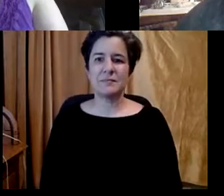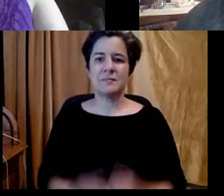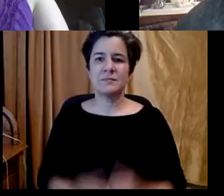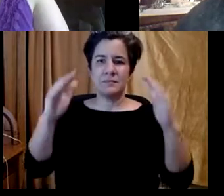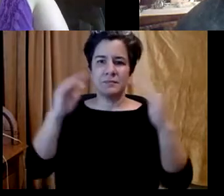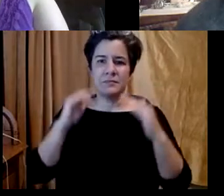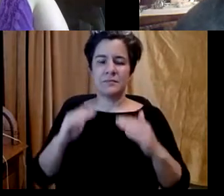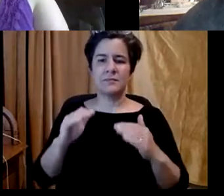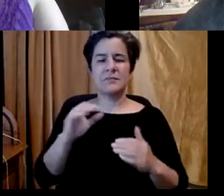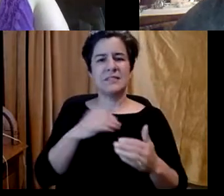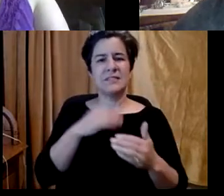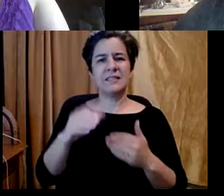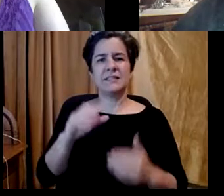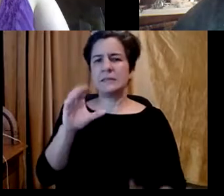Carrie. Go get Carrie.